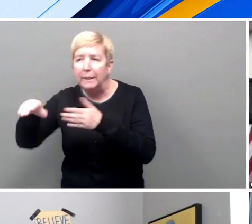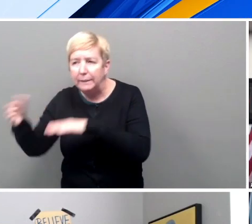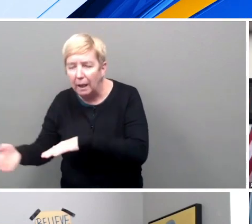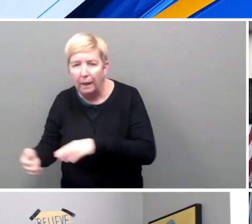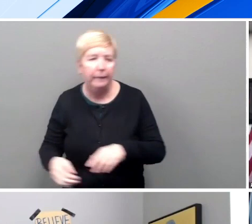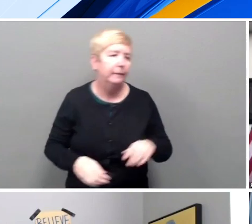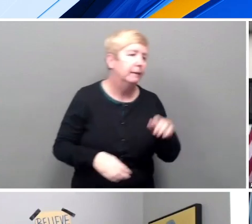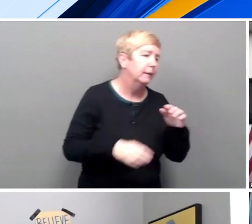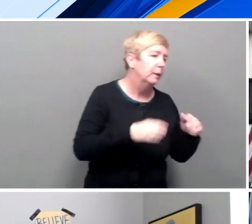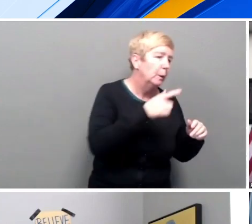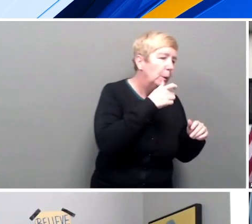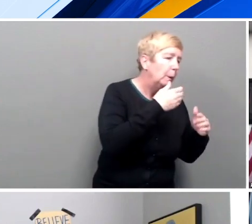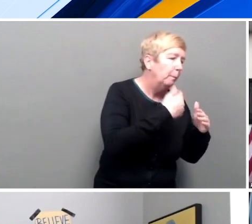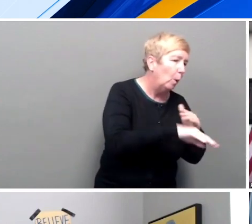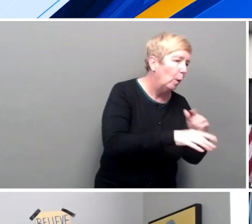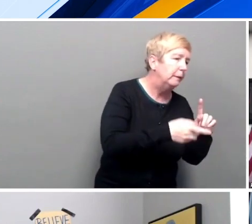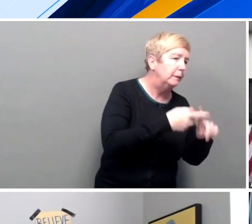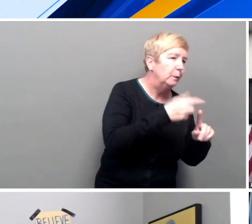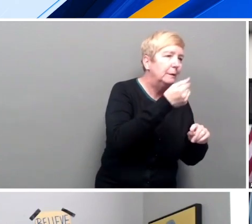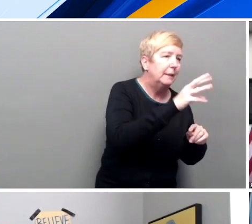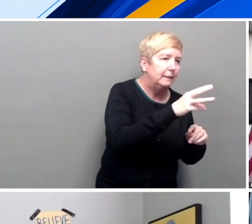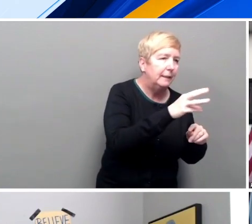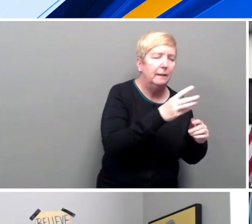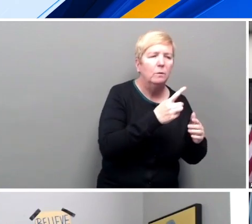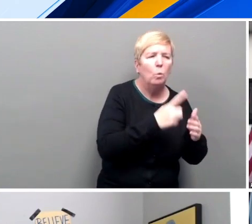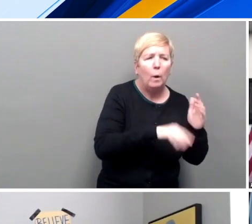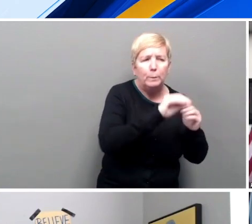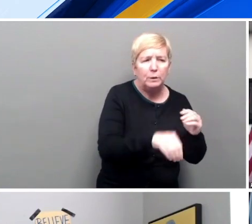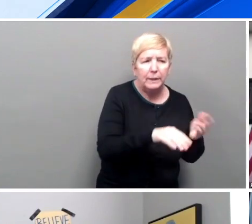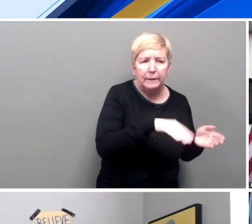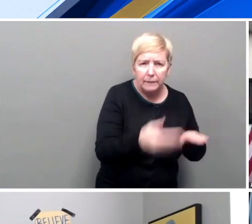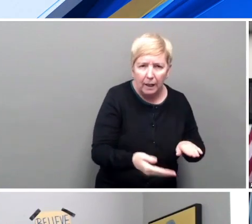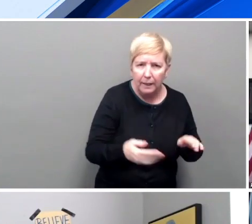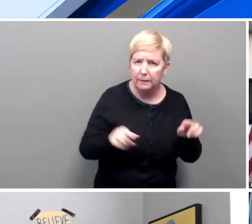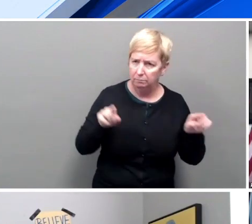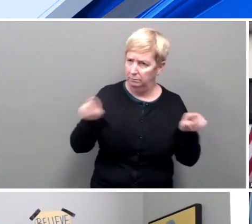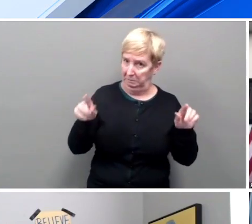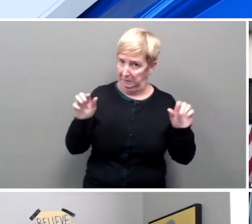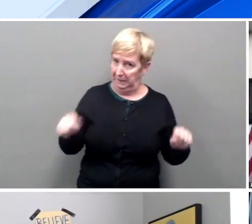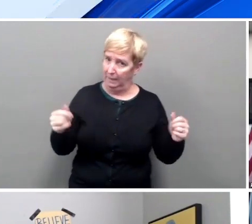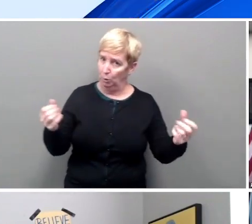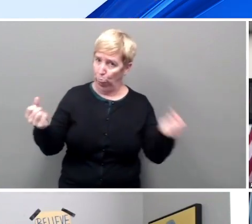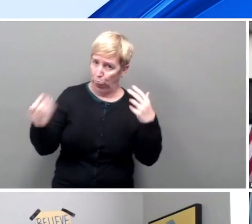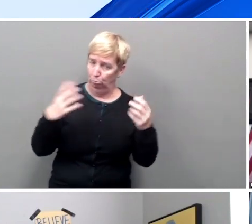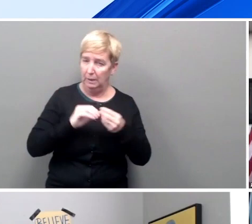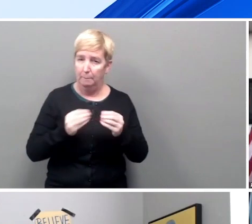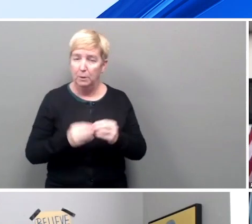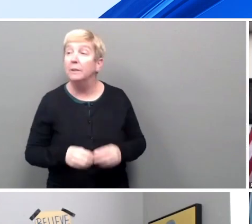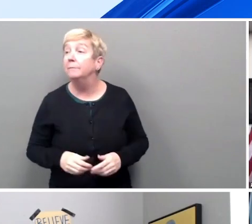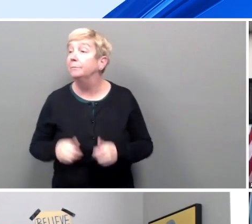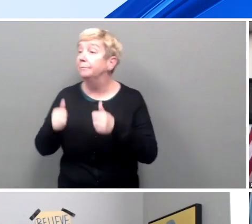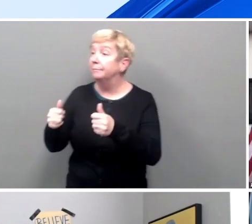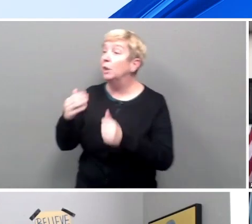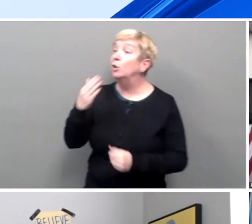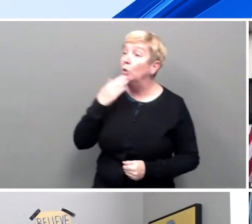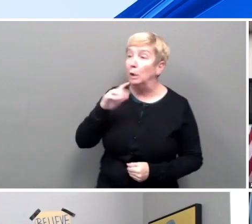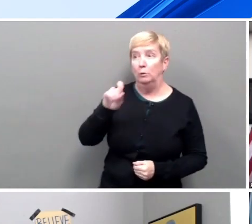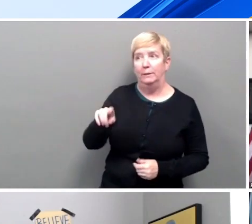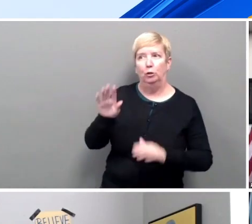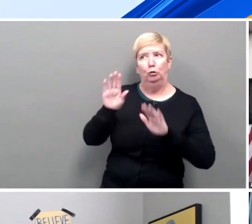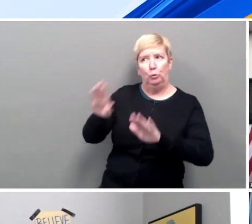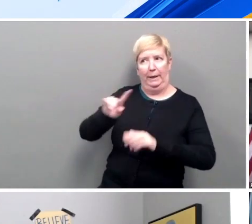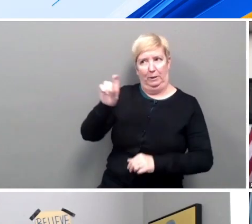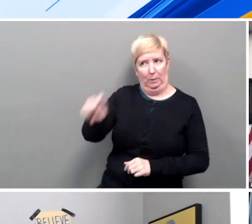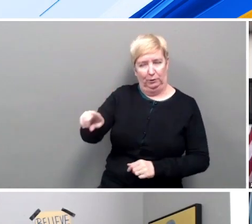you. So great question. And I appreciate you bringing it up. That's like a really good question. And in